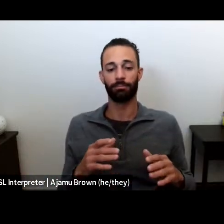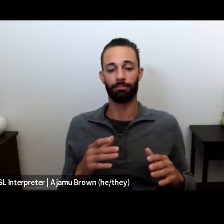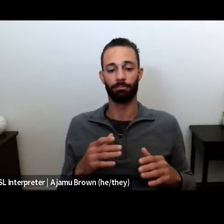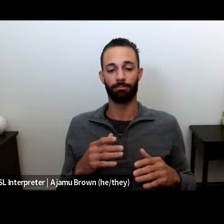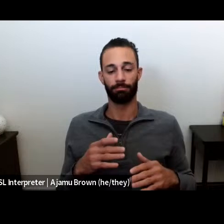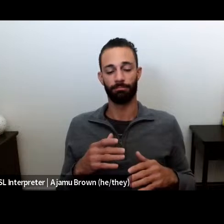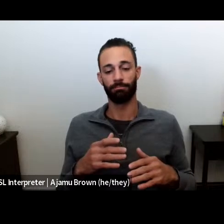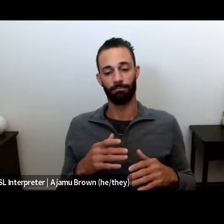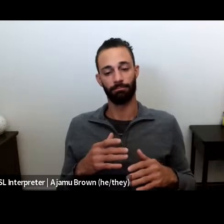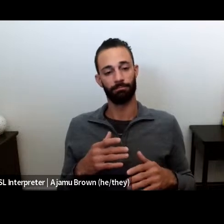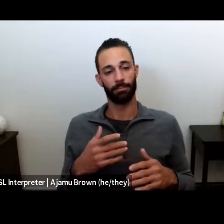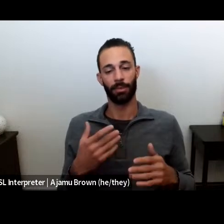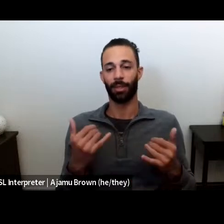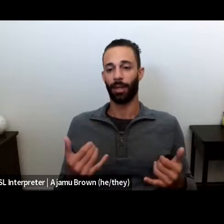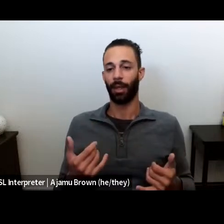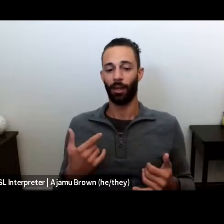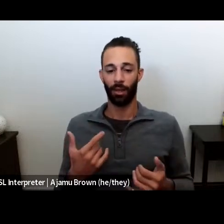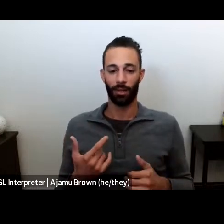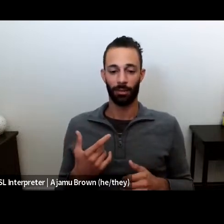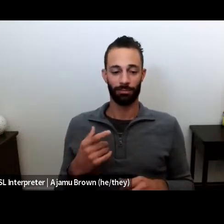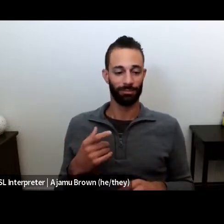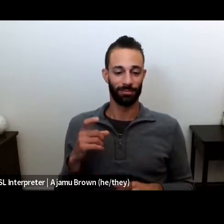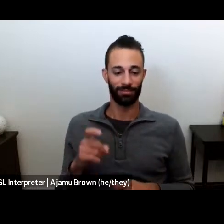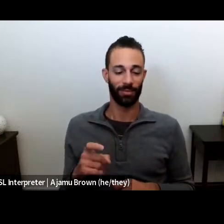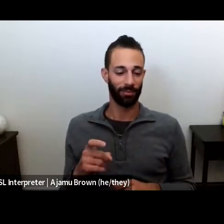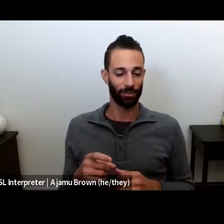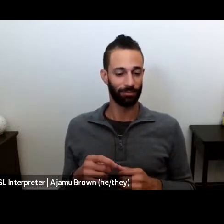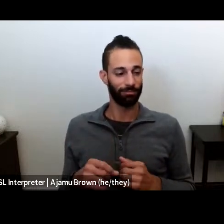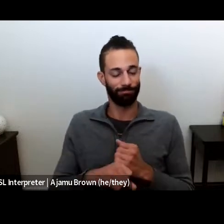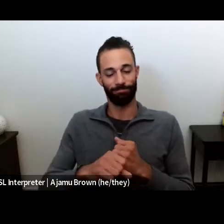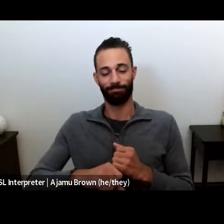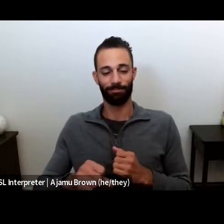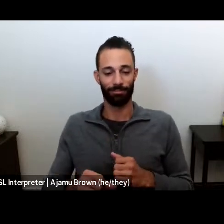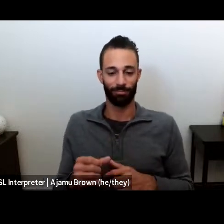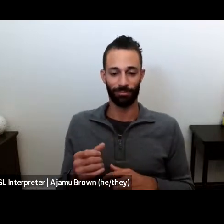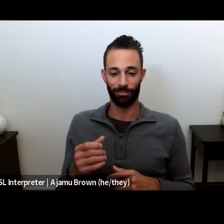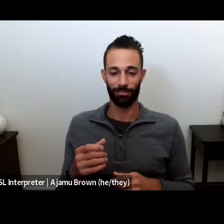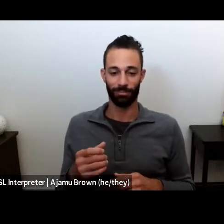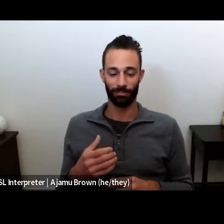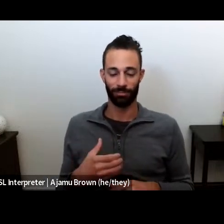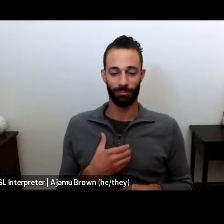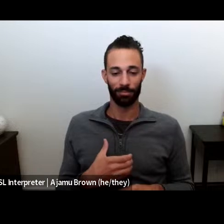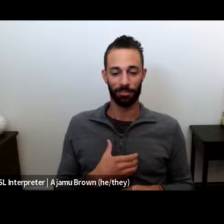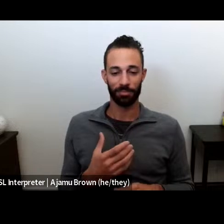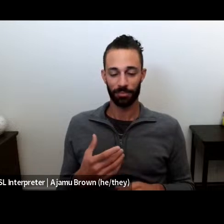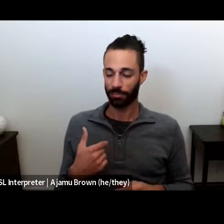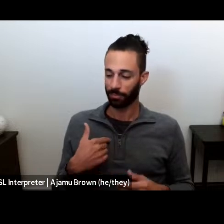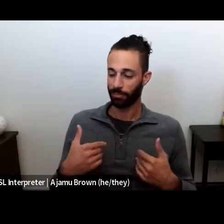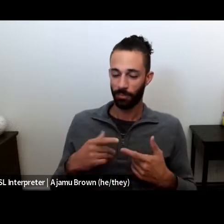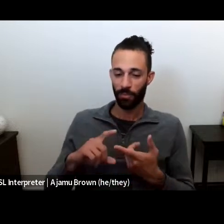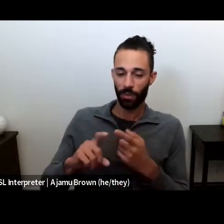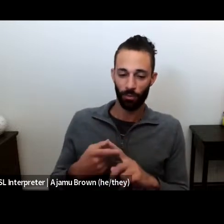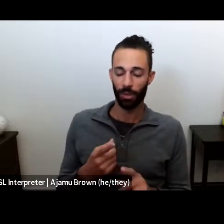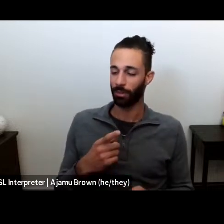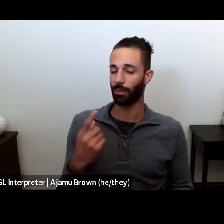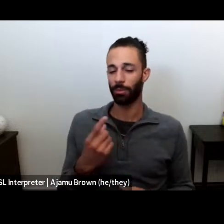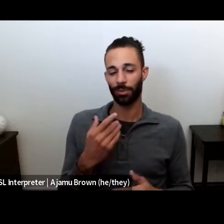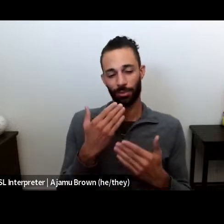a little rant for a second. There's a friend of mine who I really appreciated how